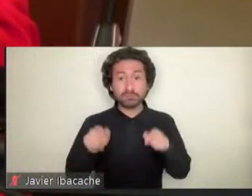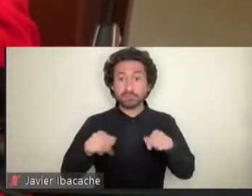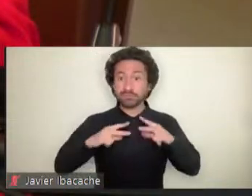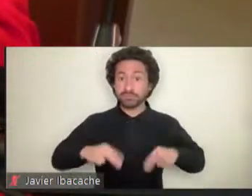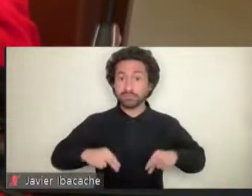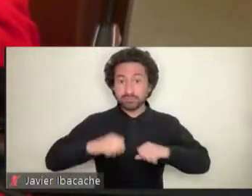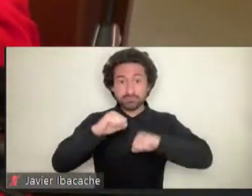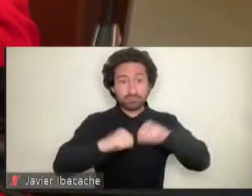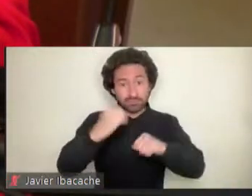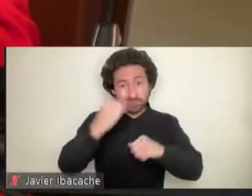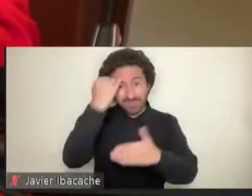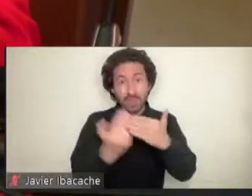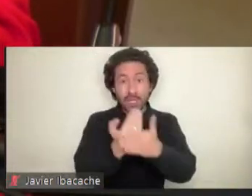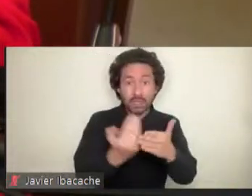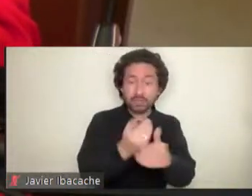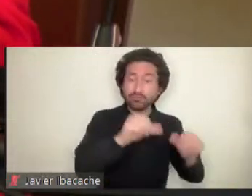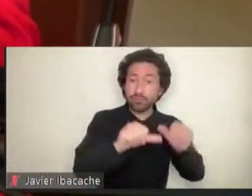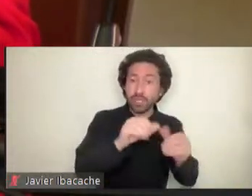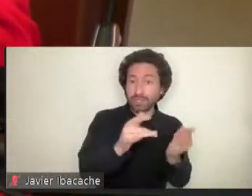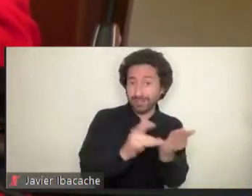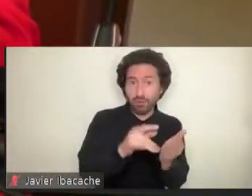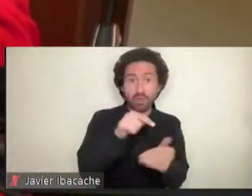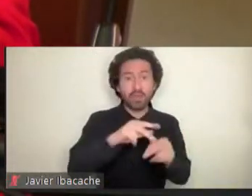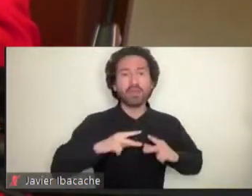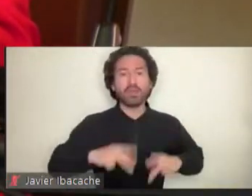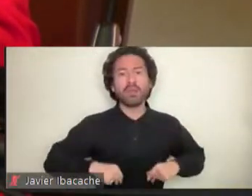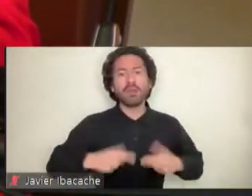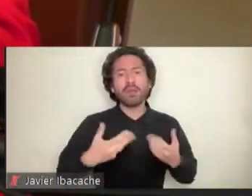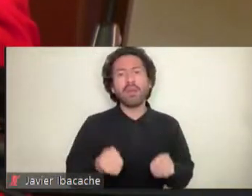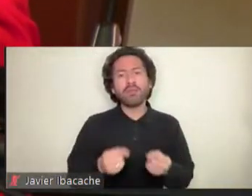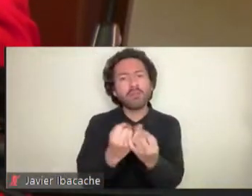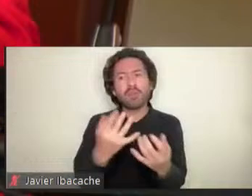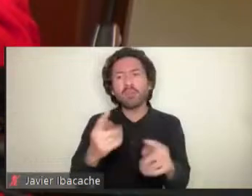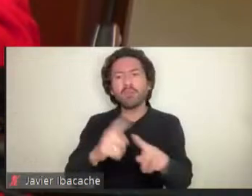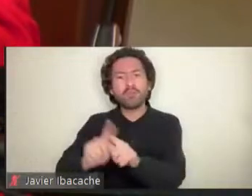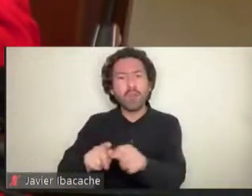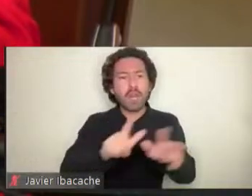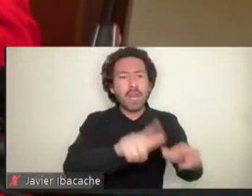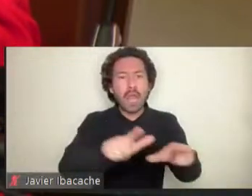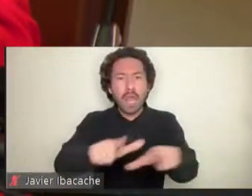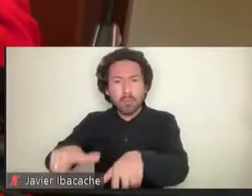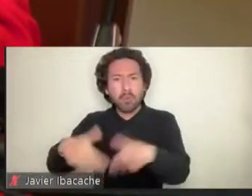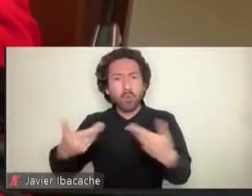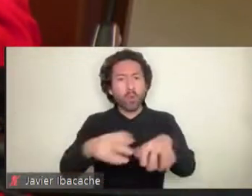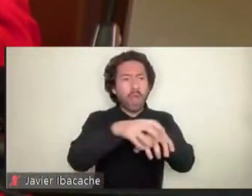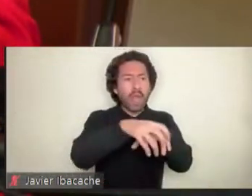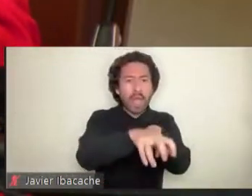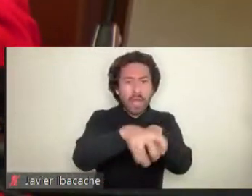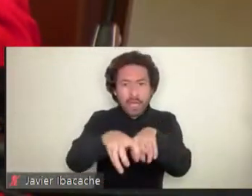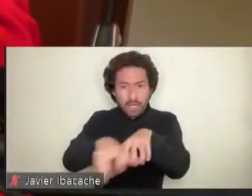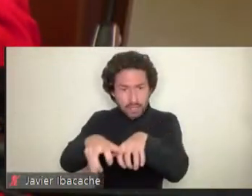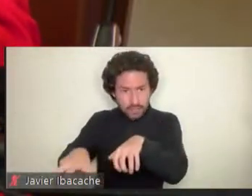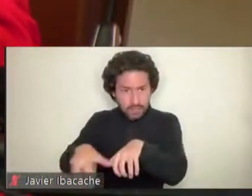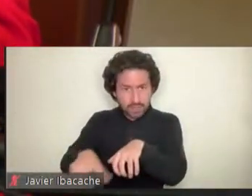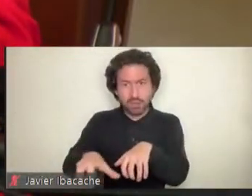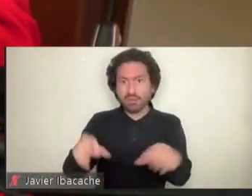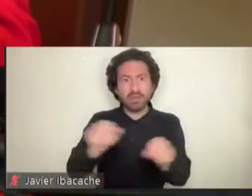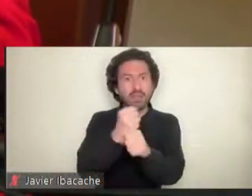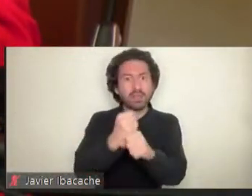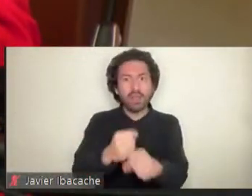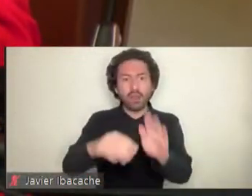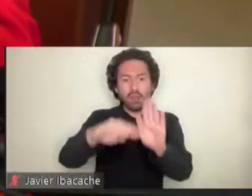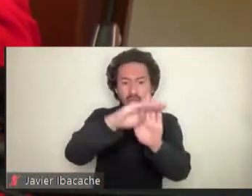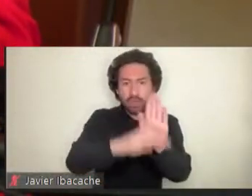Innovation, Science and Technology, we have a number of departments and agencies. I wouldn't name all, but Instrumental to